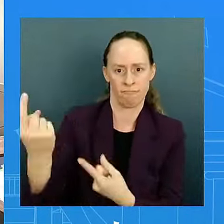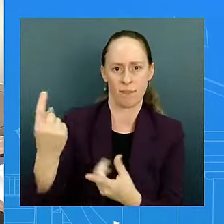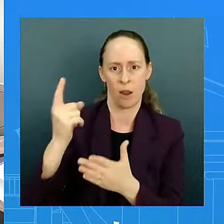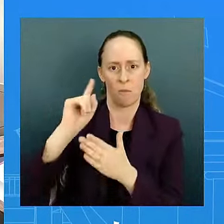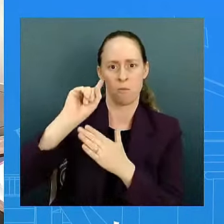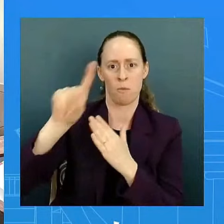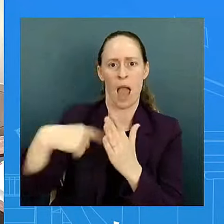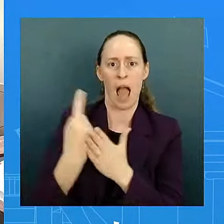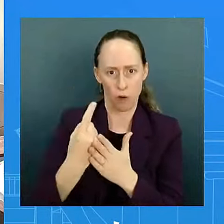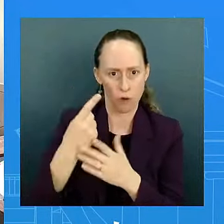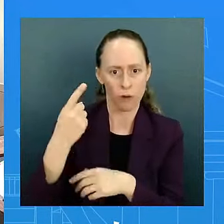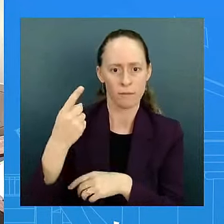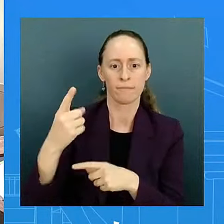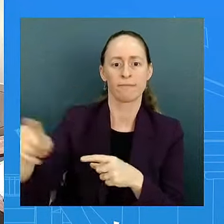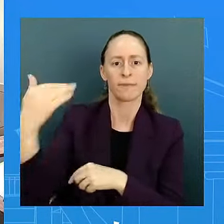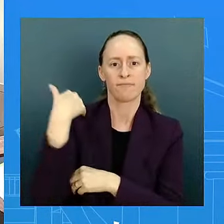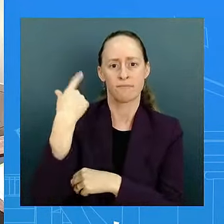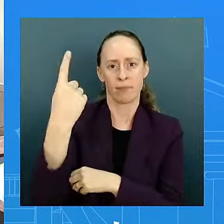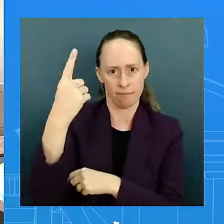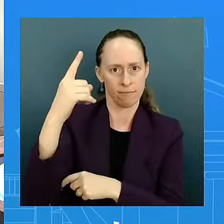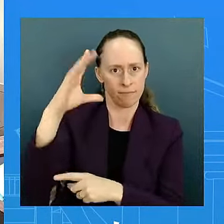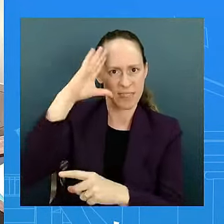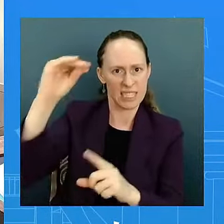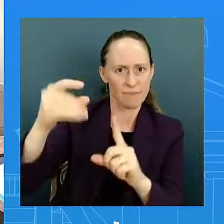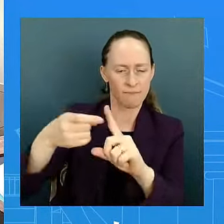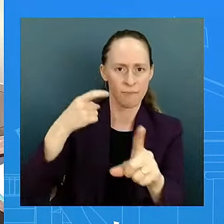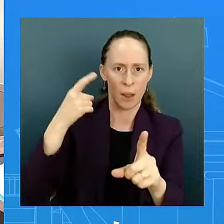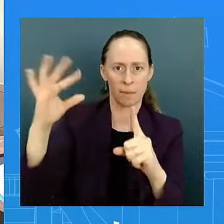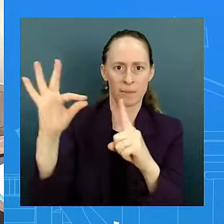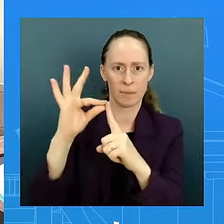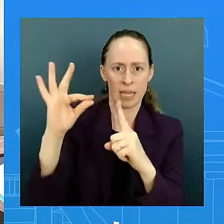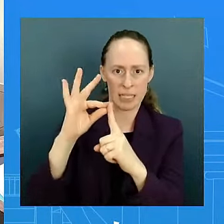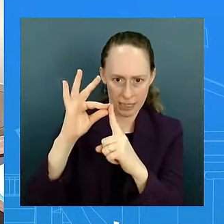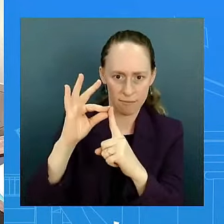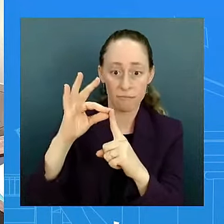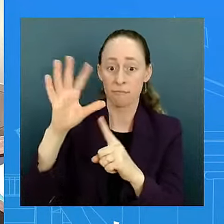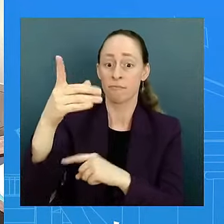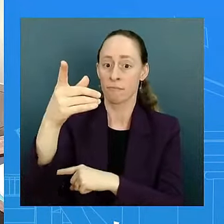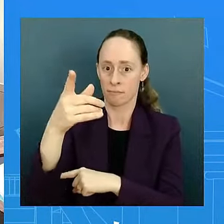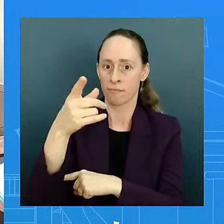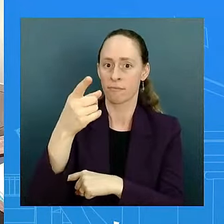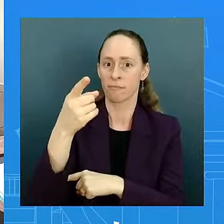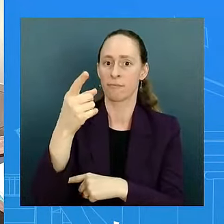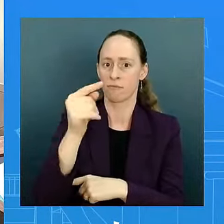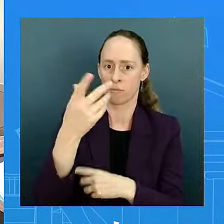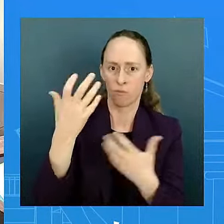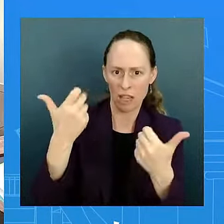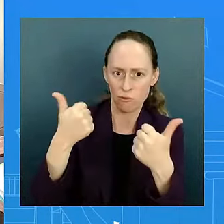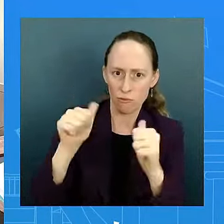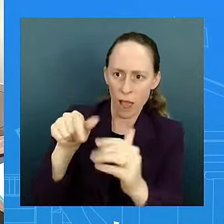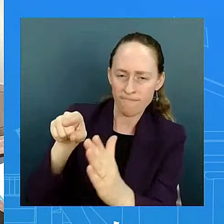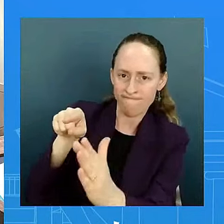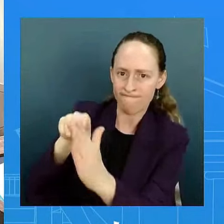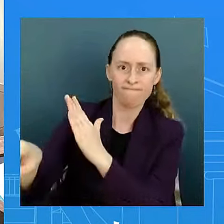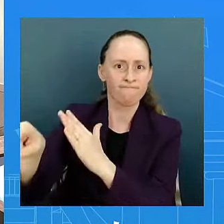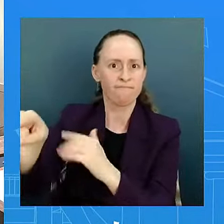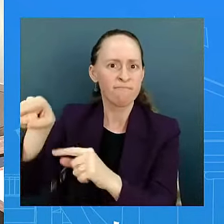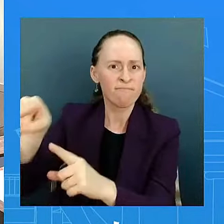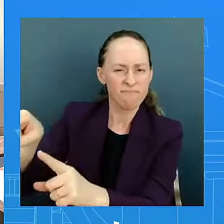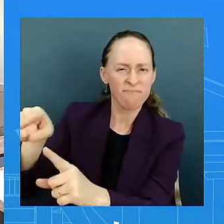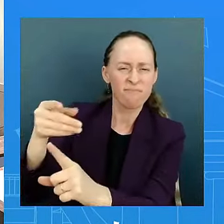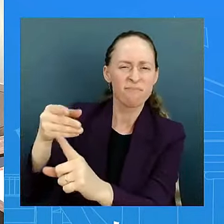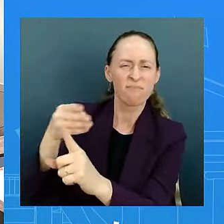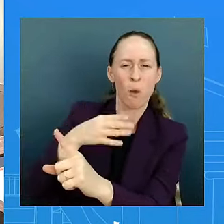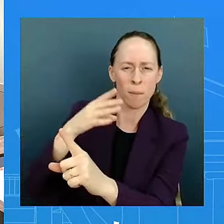for a plot to kill former President Trump. This plot was foiled. We're not even a month from the assassination attempt